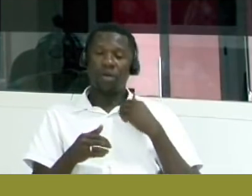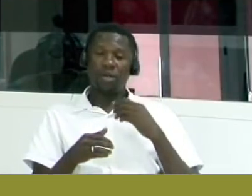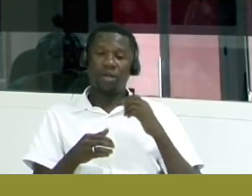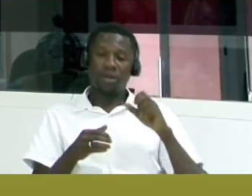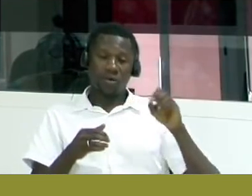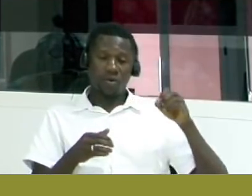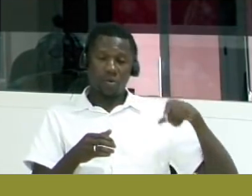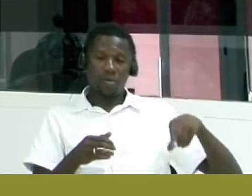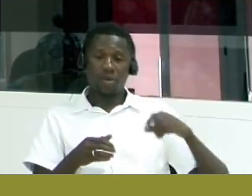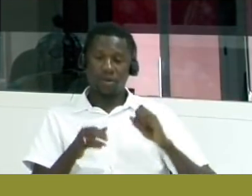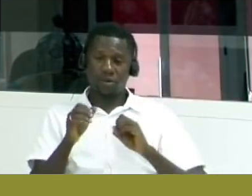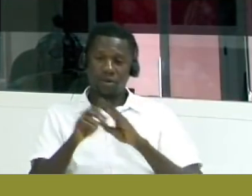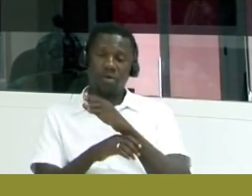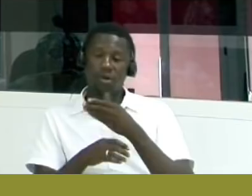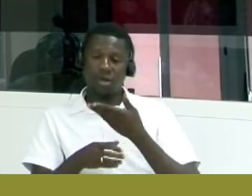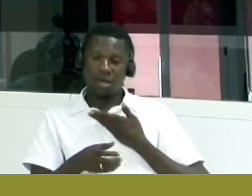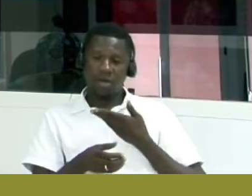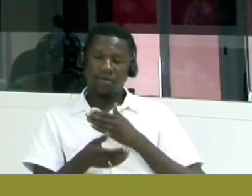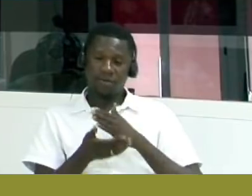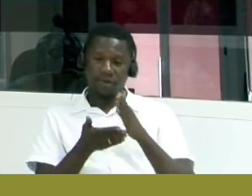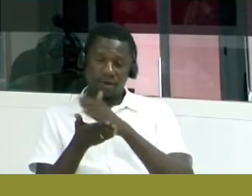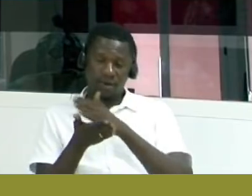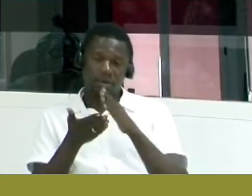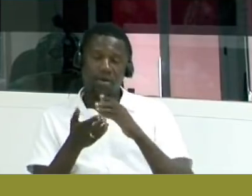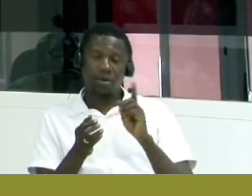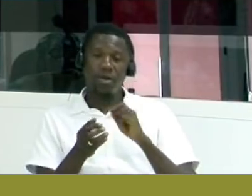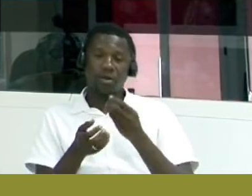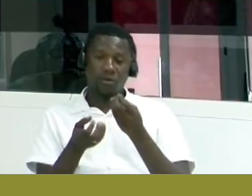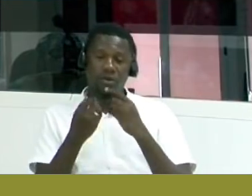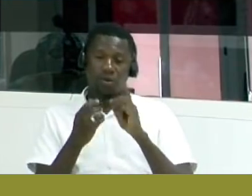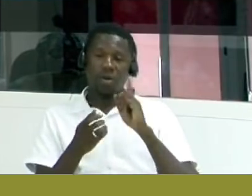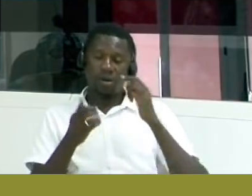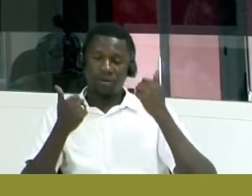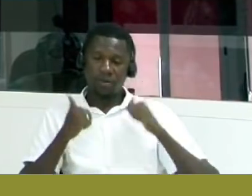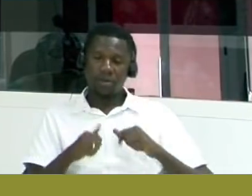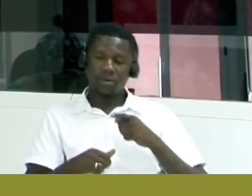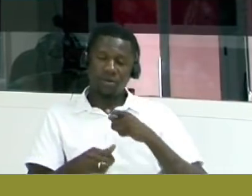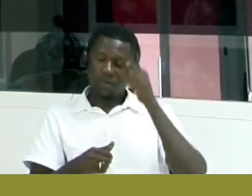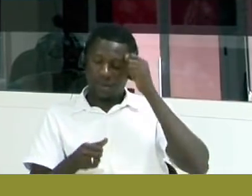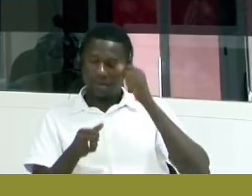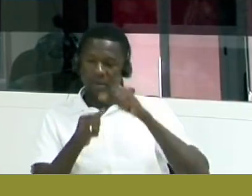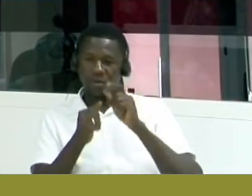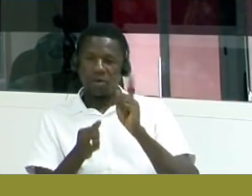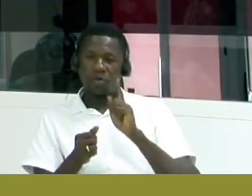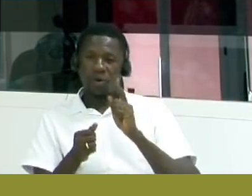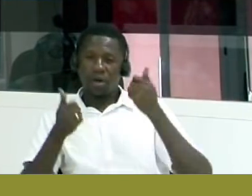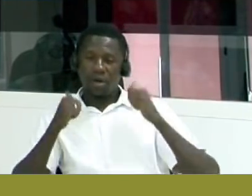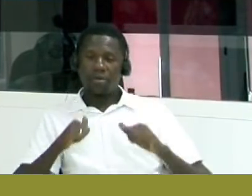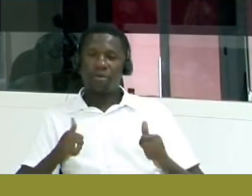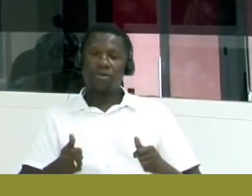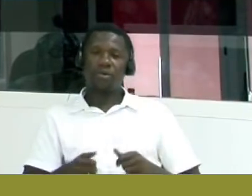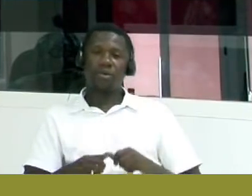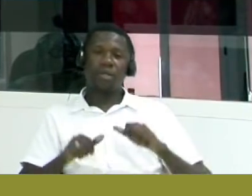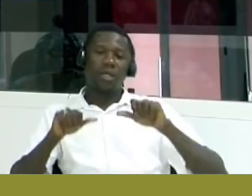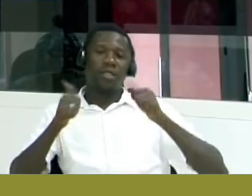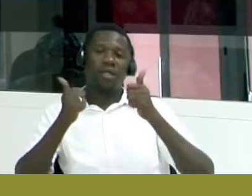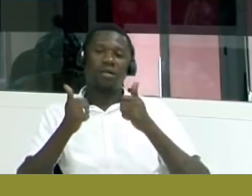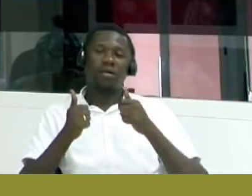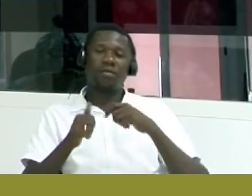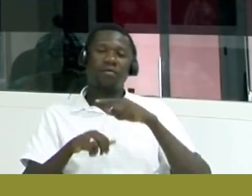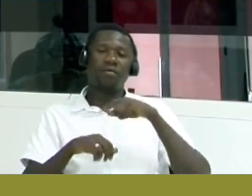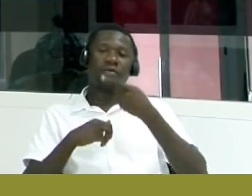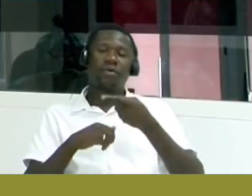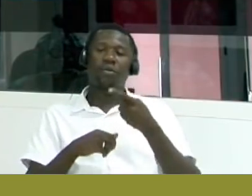operational orders were issued. Tell us what happened as far as you can recall. Starting perhaps from the